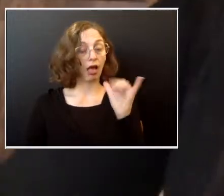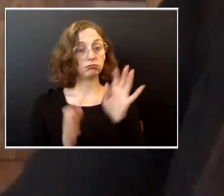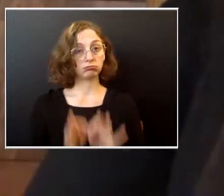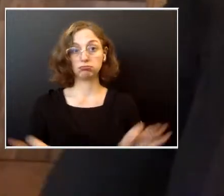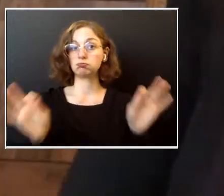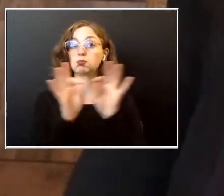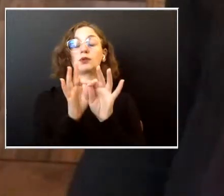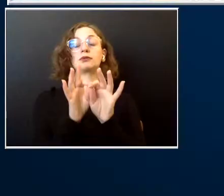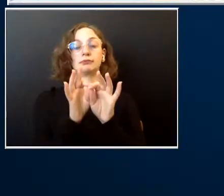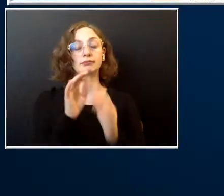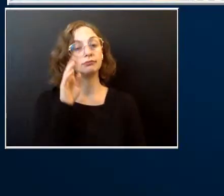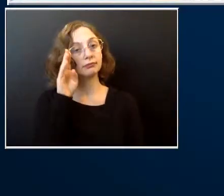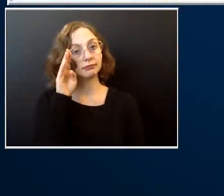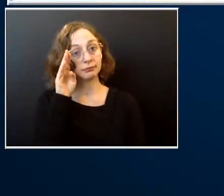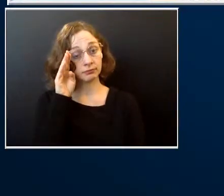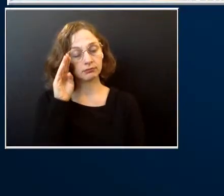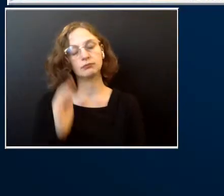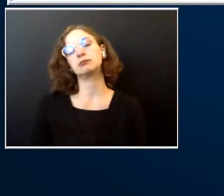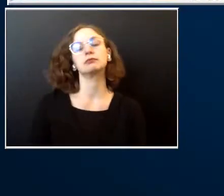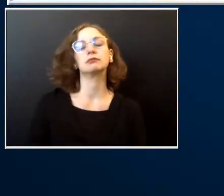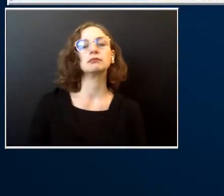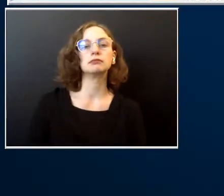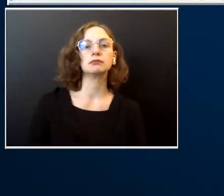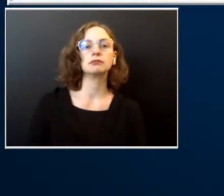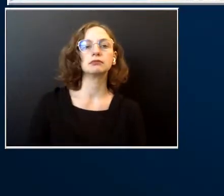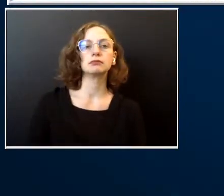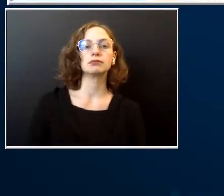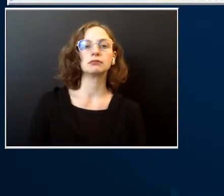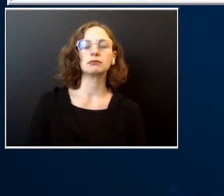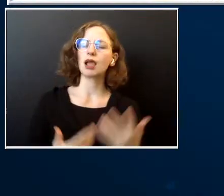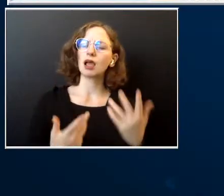done. And when you said get this done, what were you meaning?